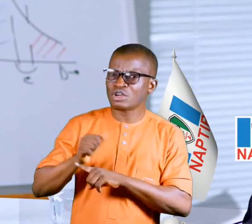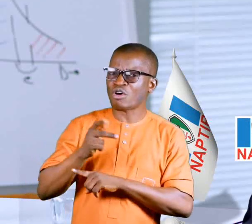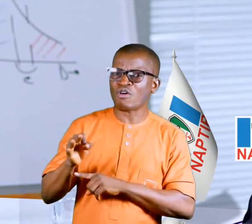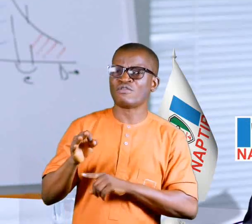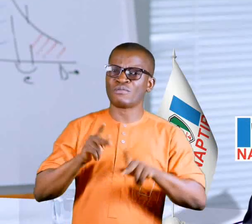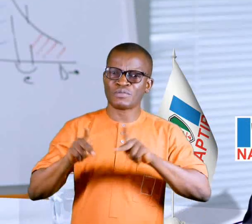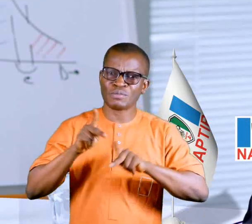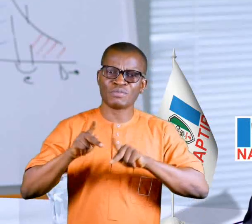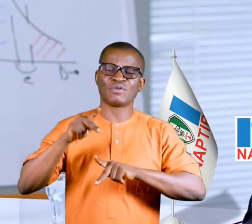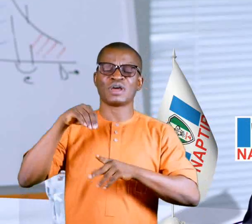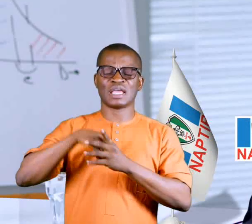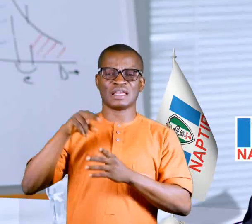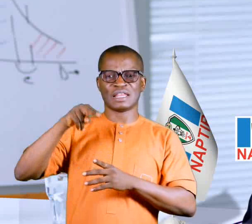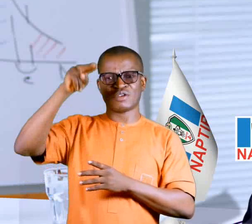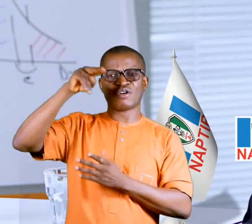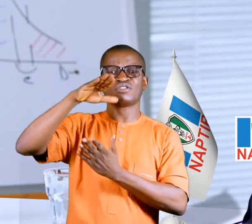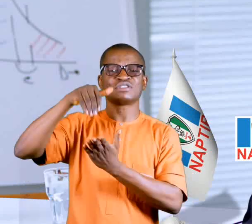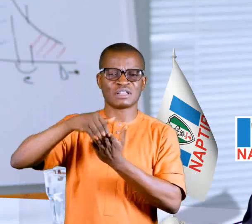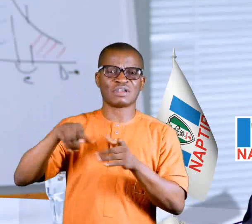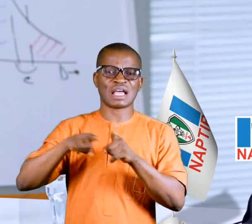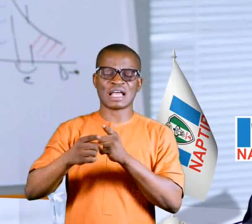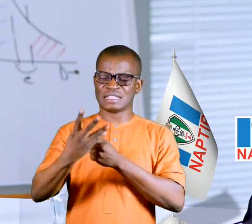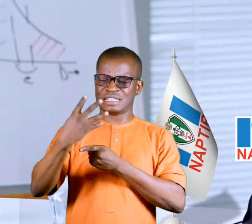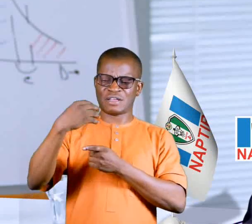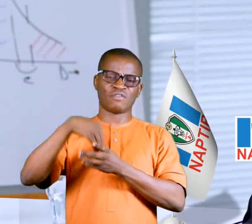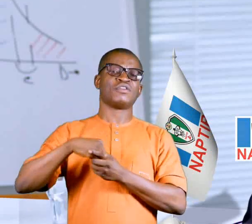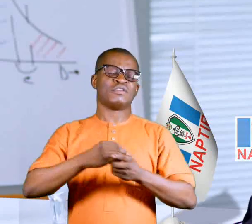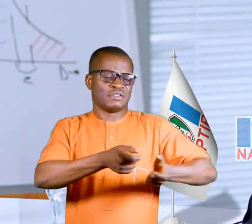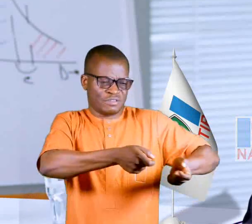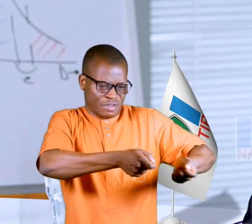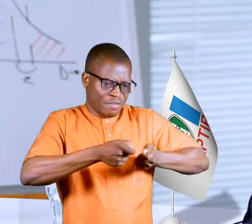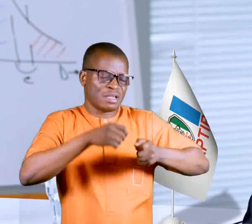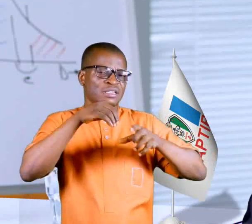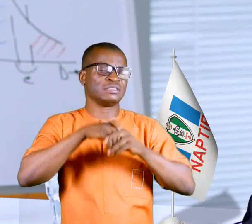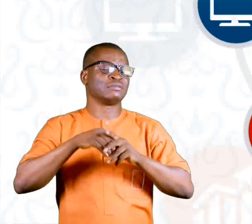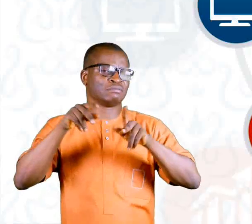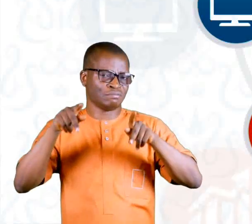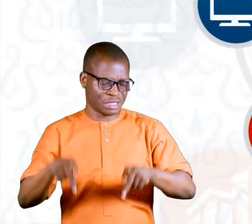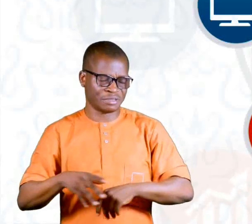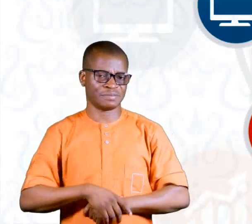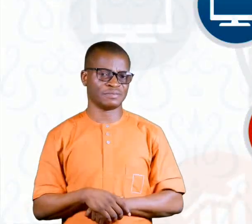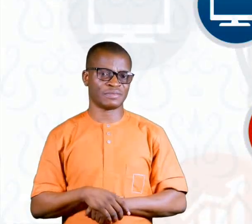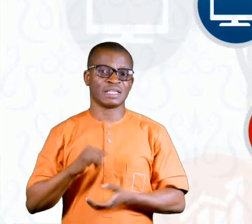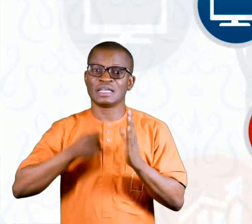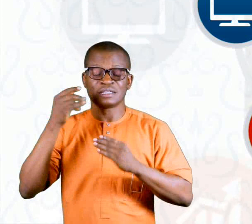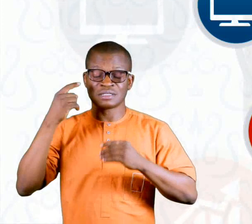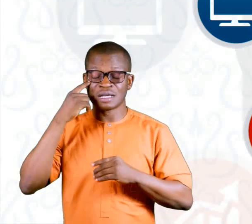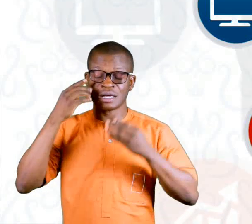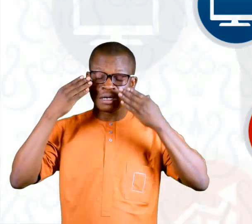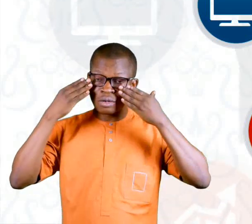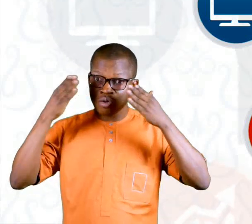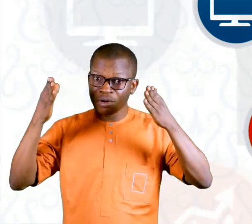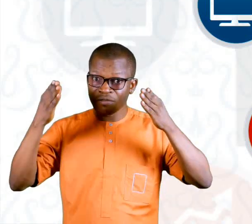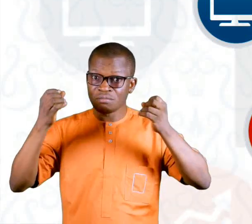people of North Central as it relates to trafficking in persons. It's an eye-opener